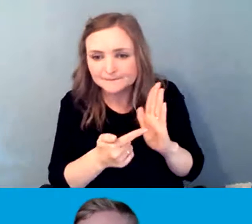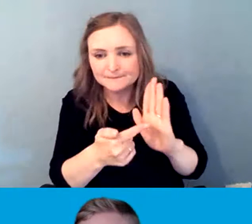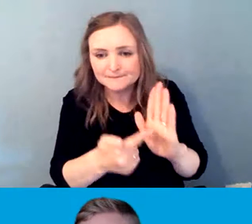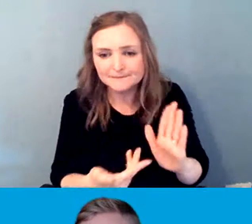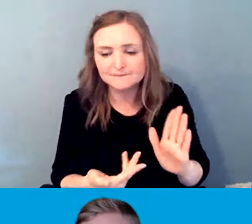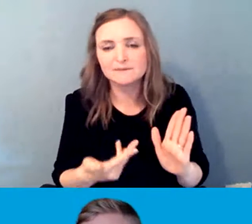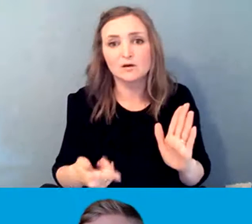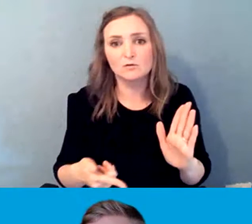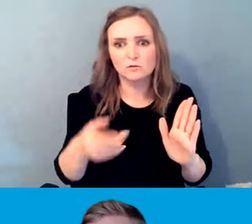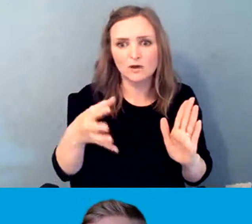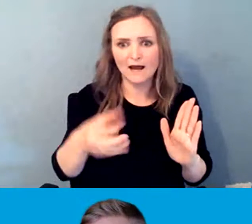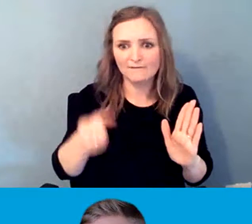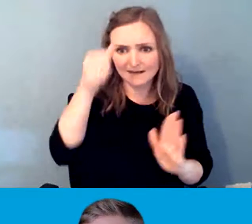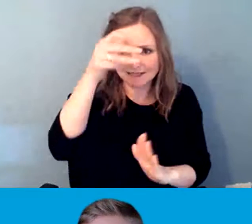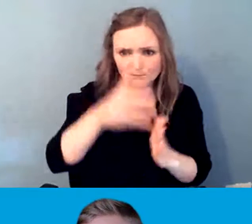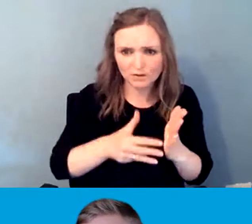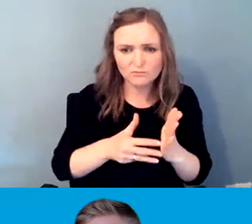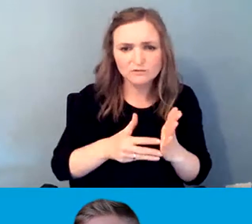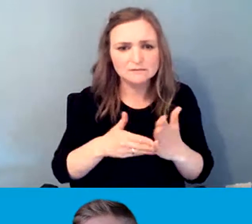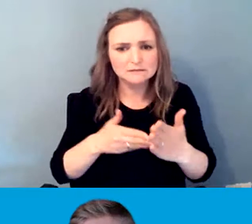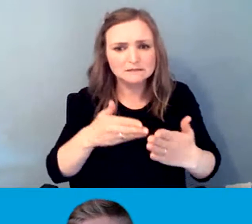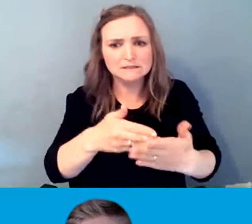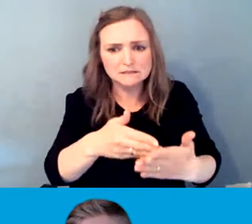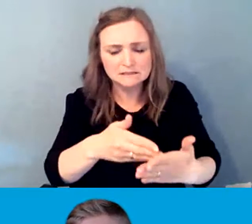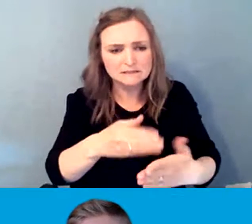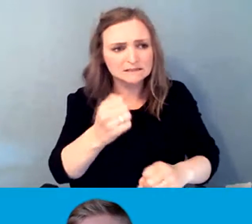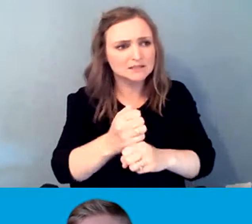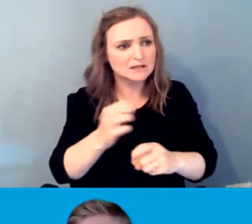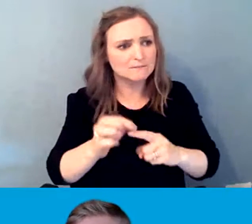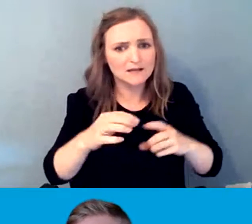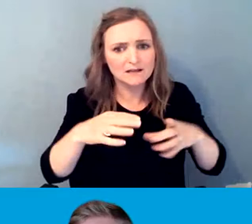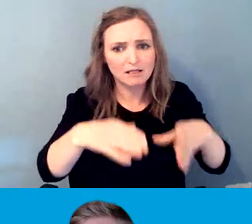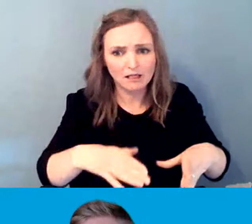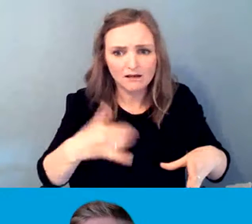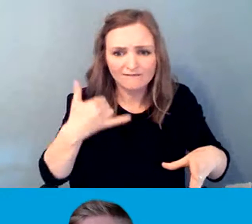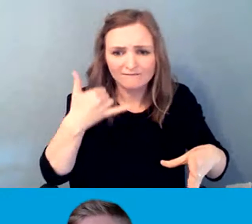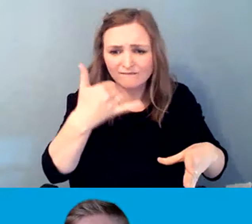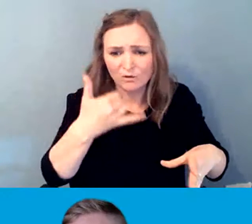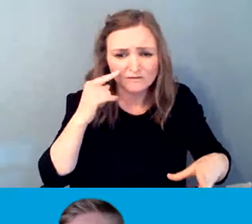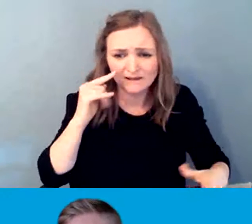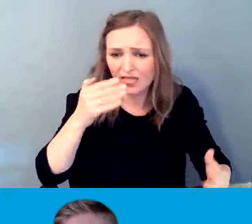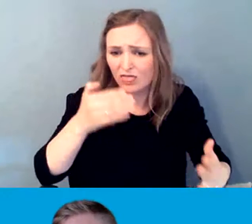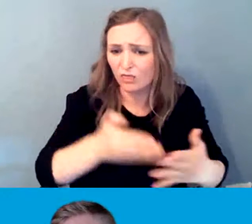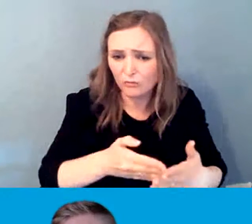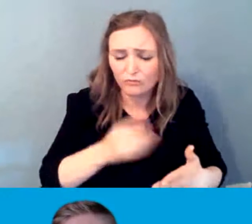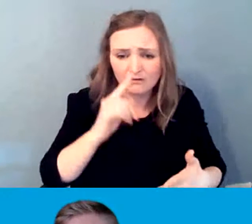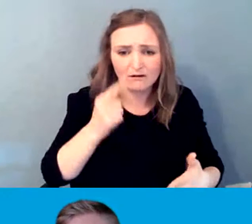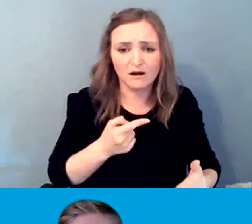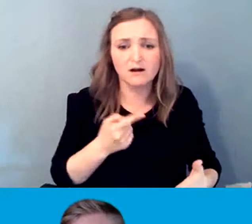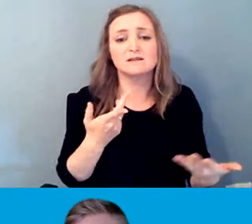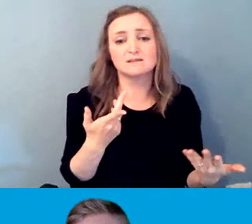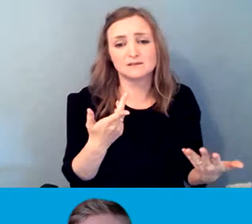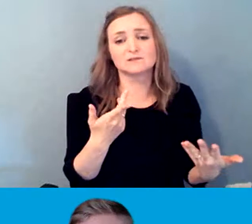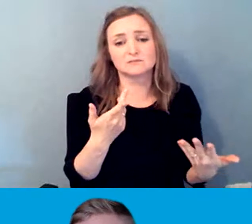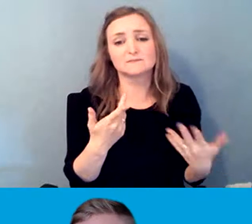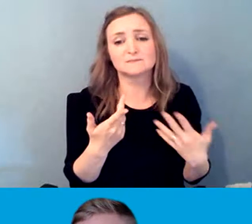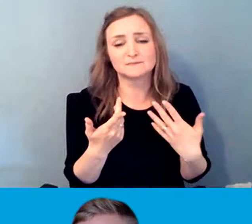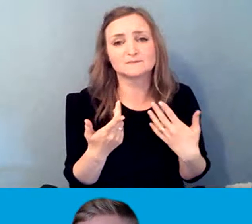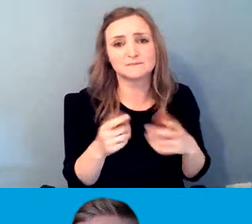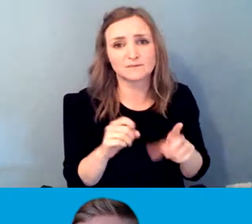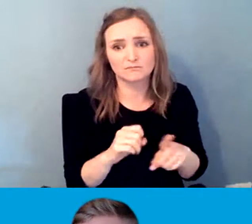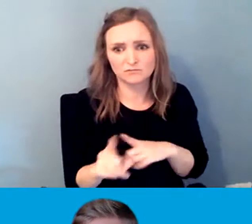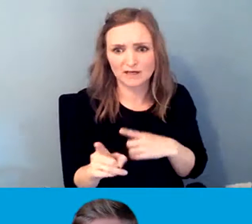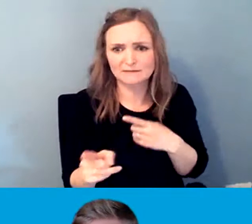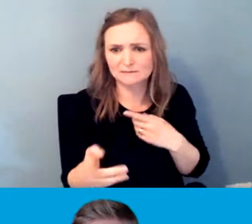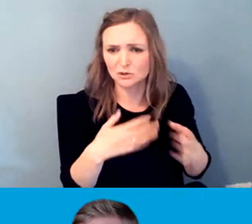having experiences with particular GP practices, then we're looking to be active on that, and see what